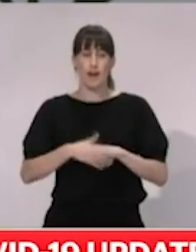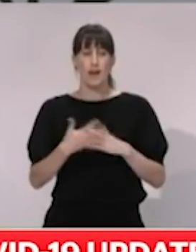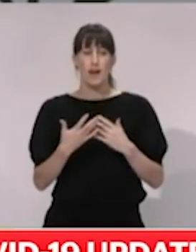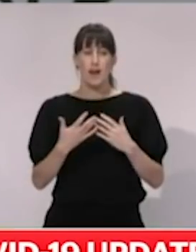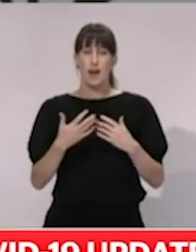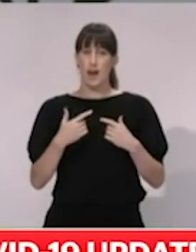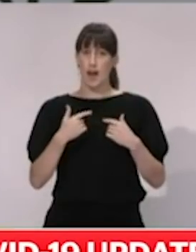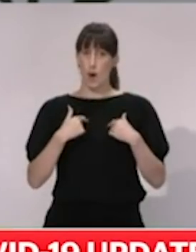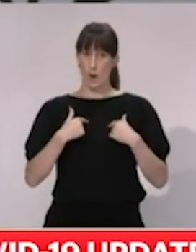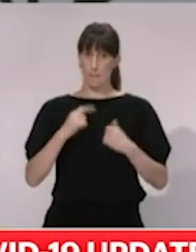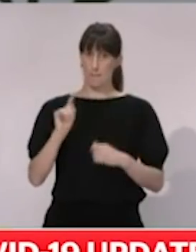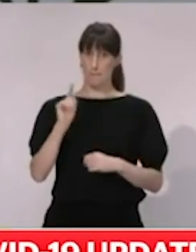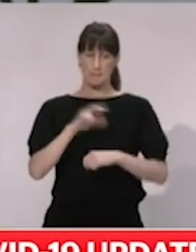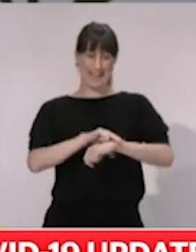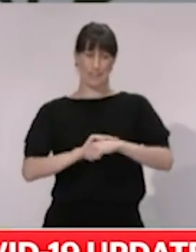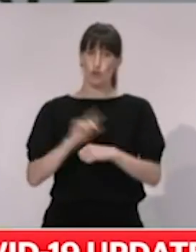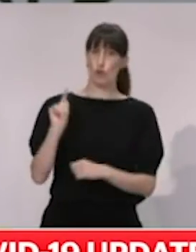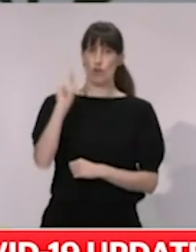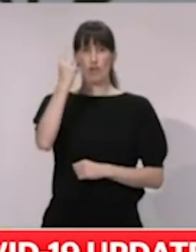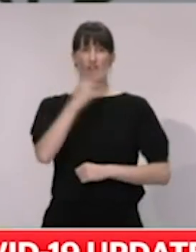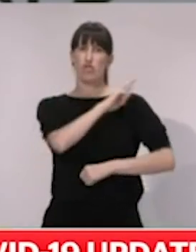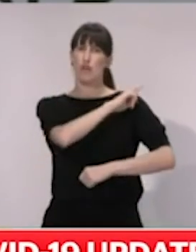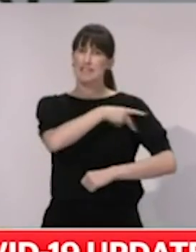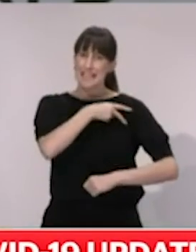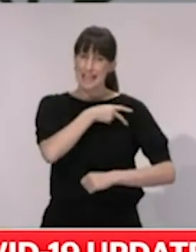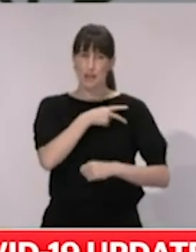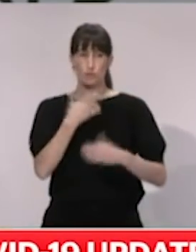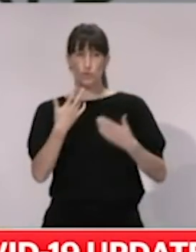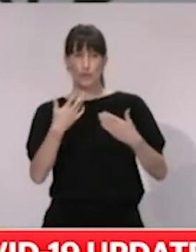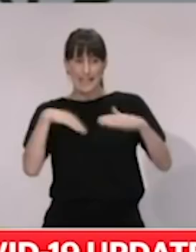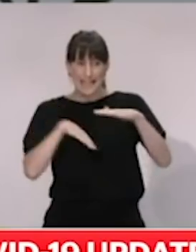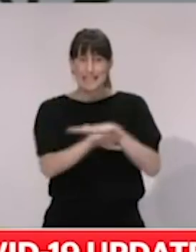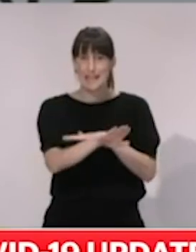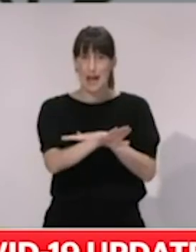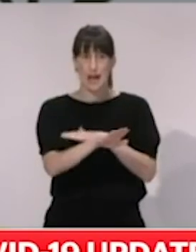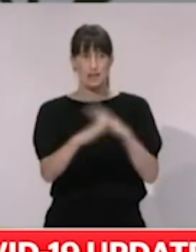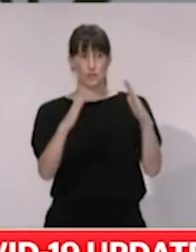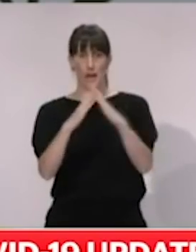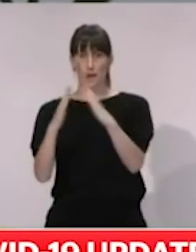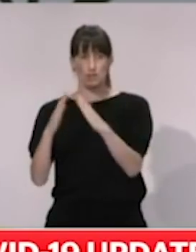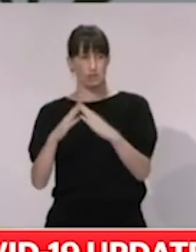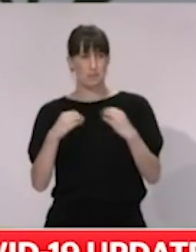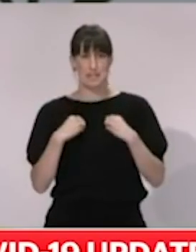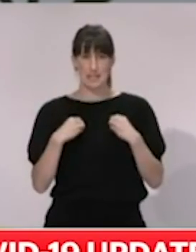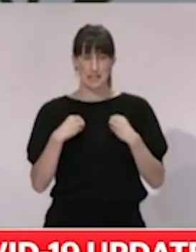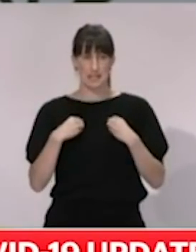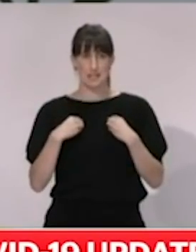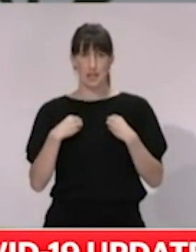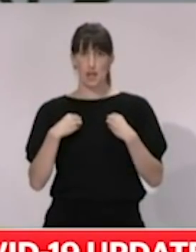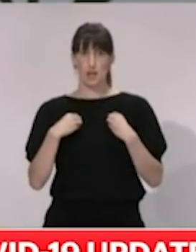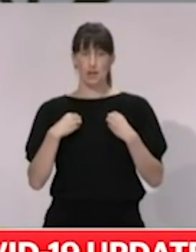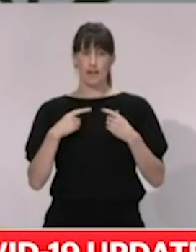we started in Alert Level 2, there has been no entry of premises using those warrantless